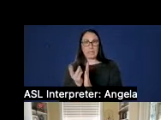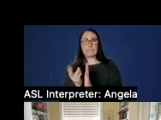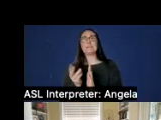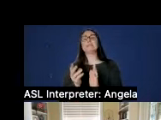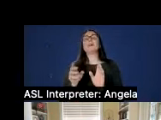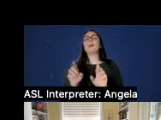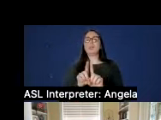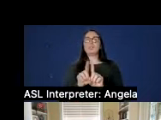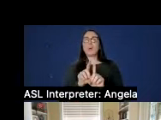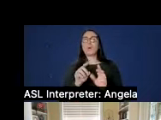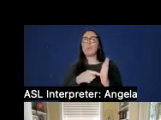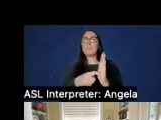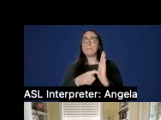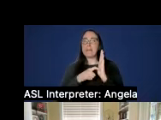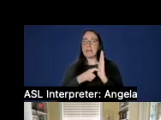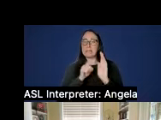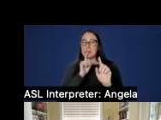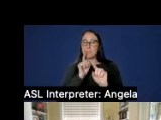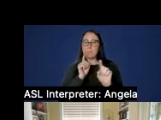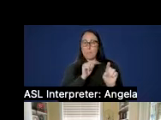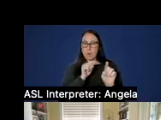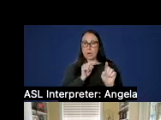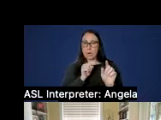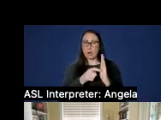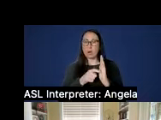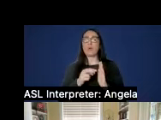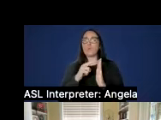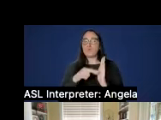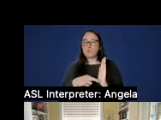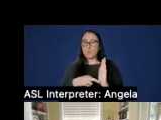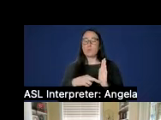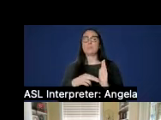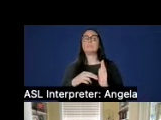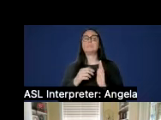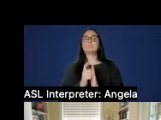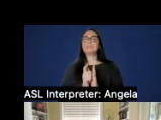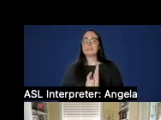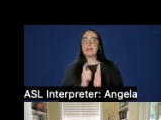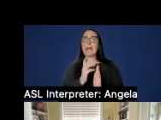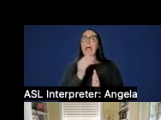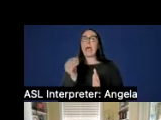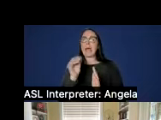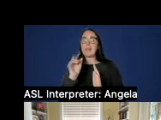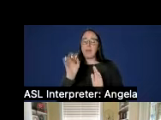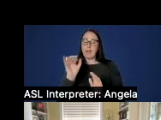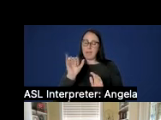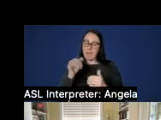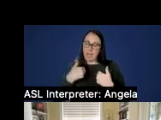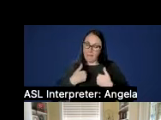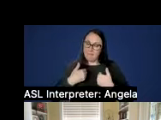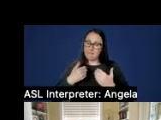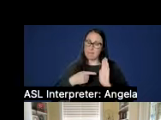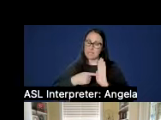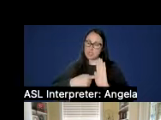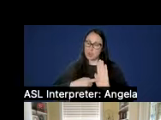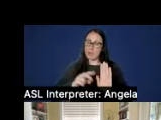reporting requirements. And then, as always, we'll promote that victim-centered model of care to ensure that the needs